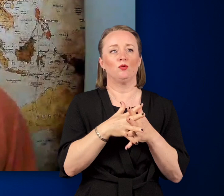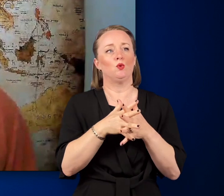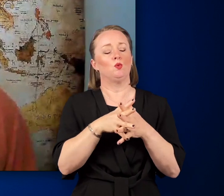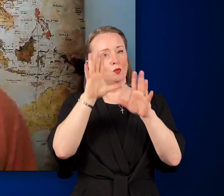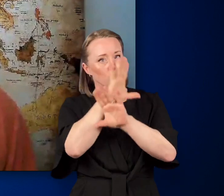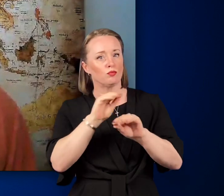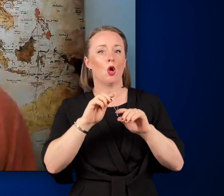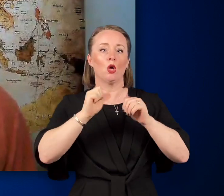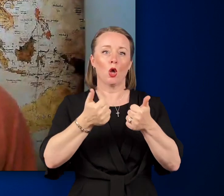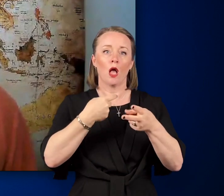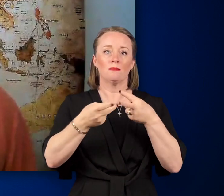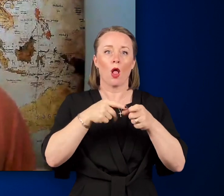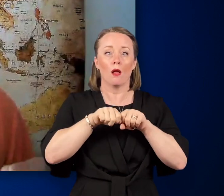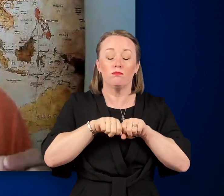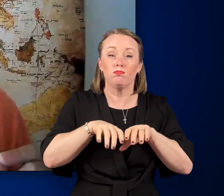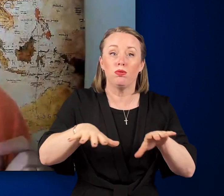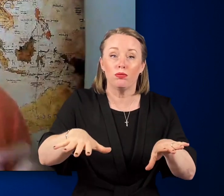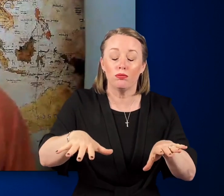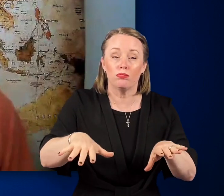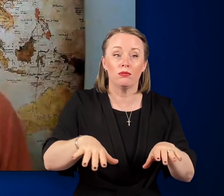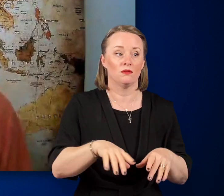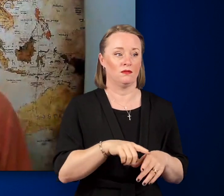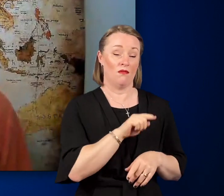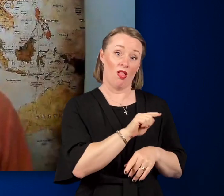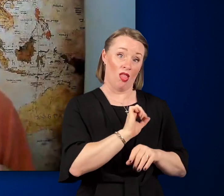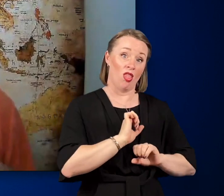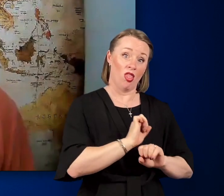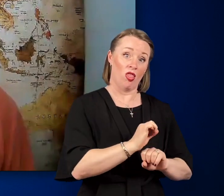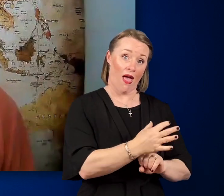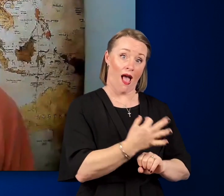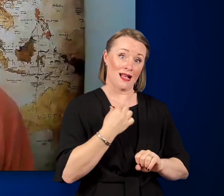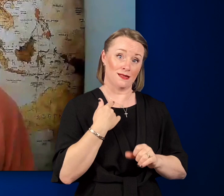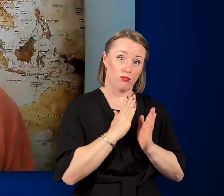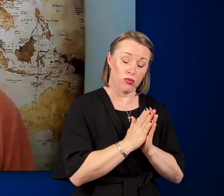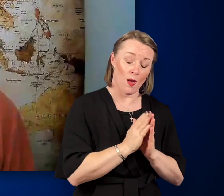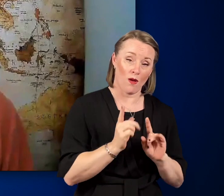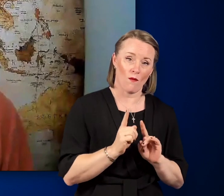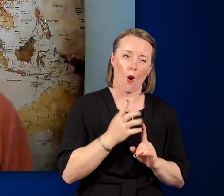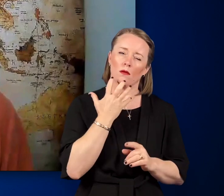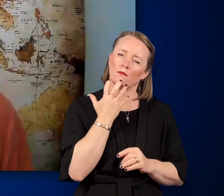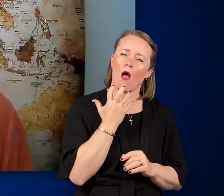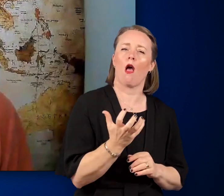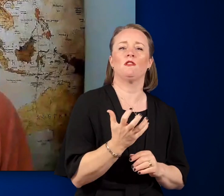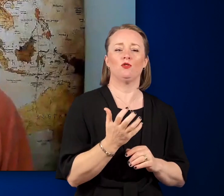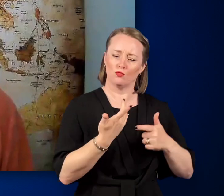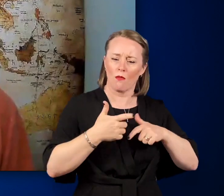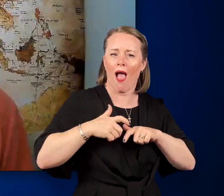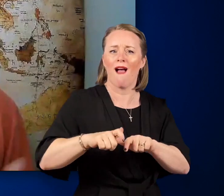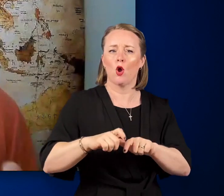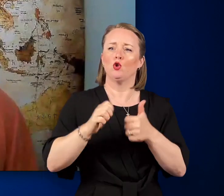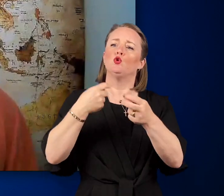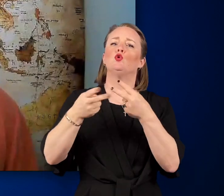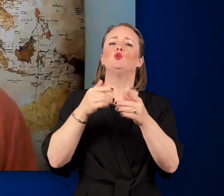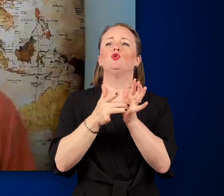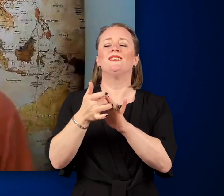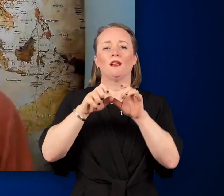the gospel, but also that they would have courage to continue to share the good news of Jesus Christ. You know, one of the things that